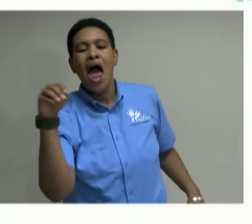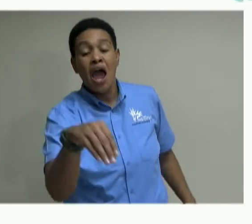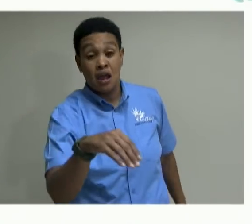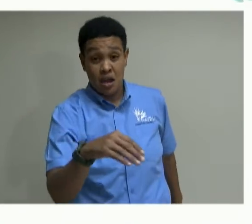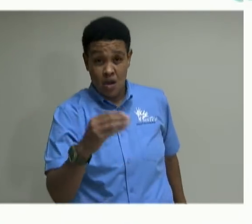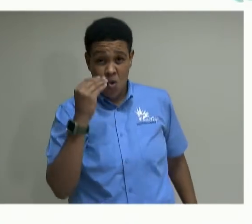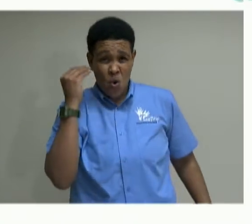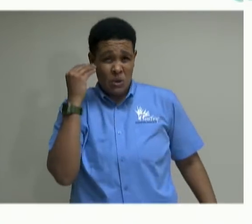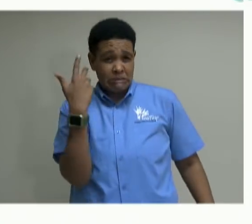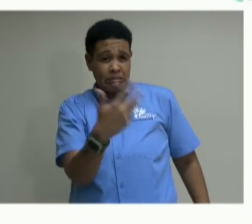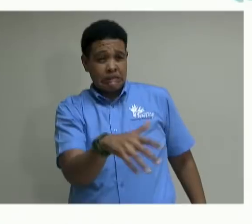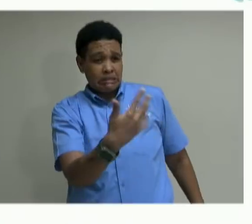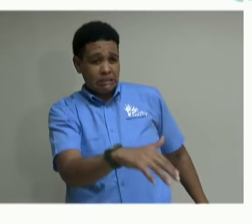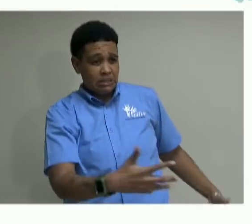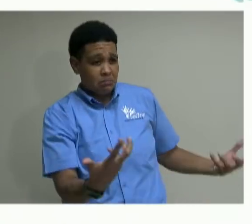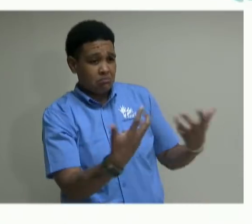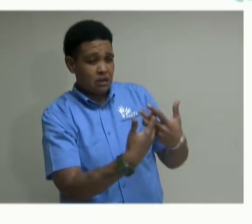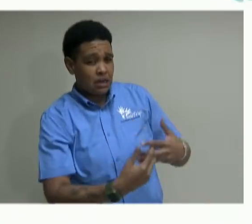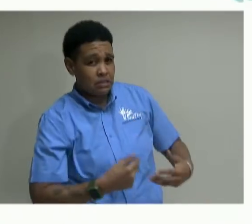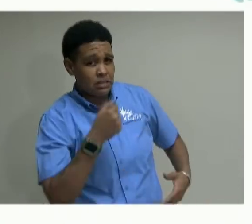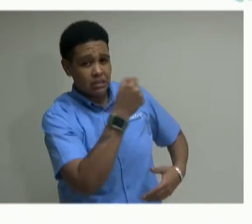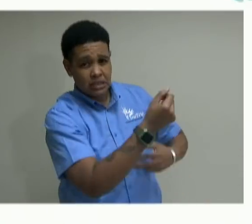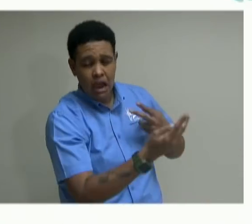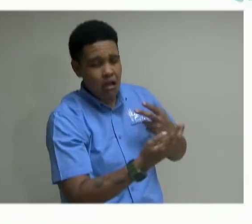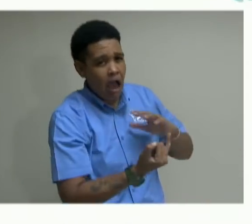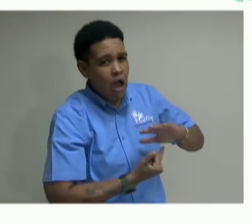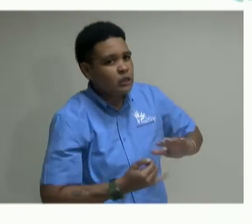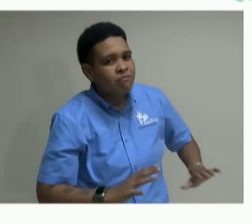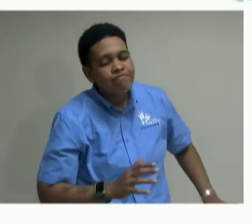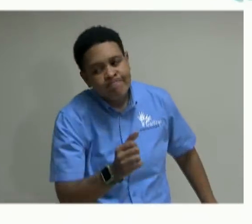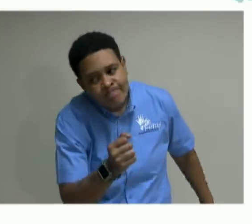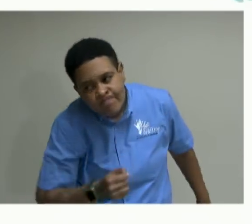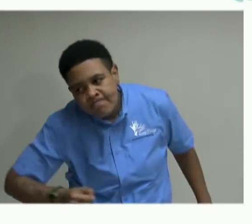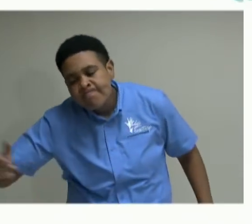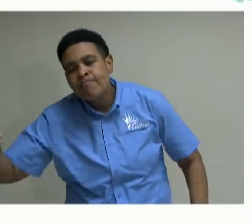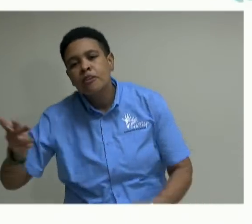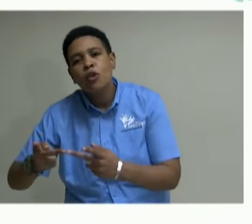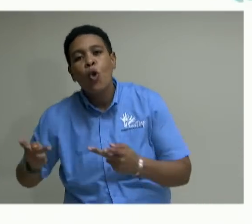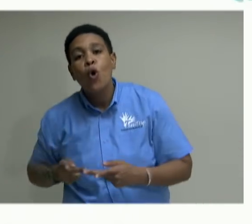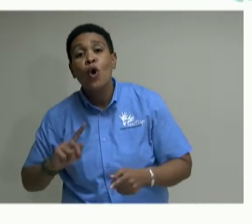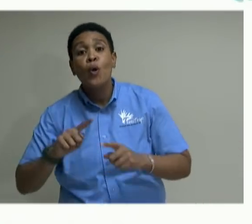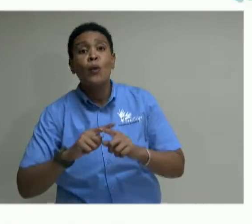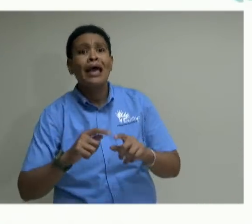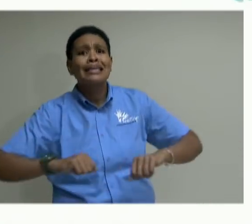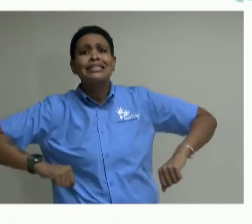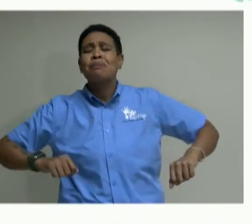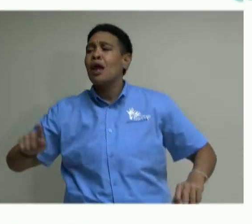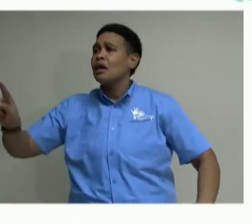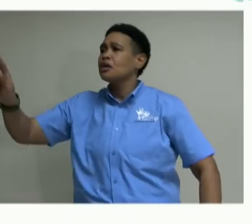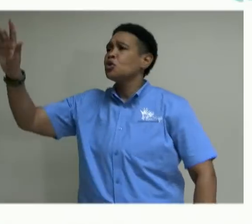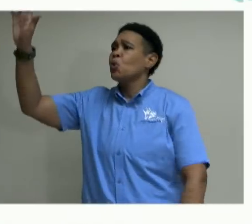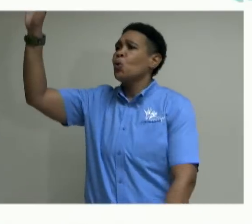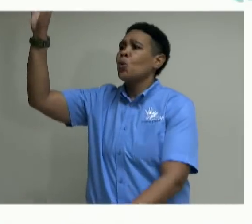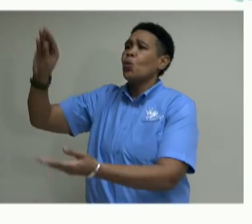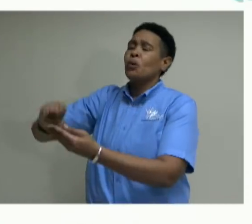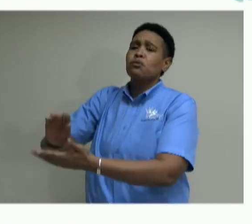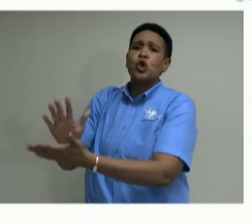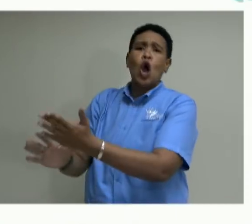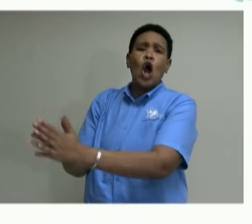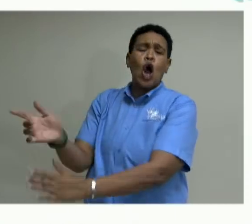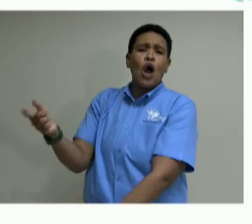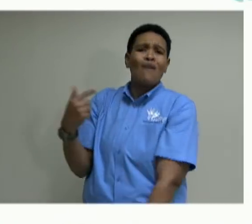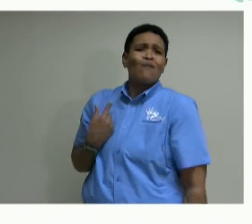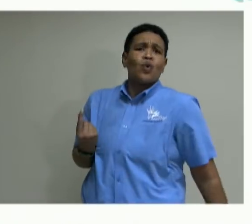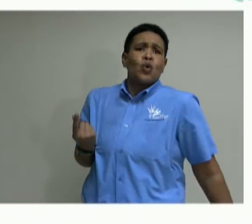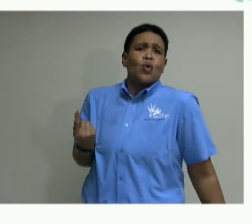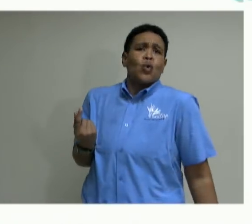for isolation, had them in facilities. When we ran out of space in facilities, we were fortunate enough that